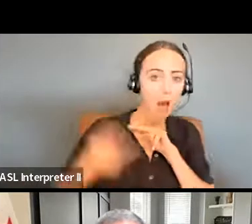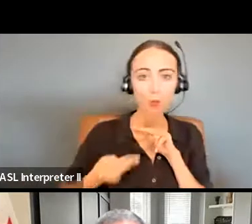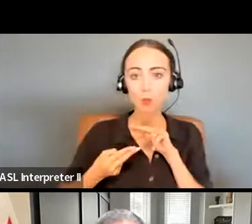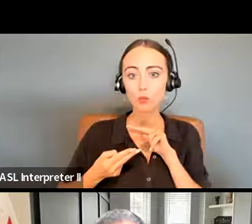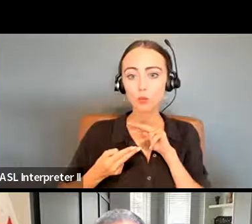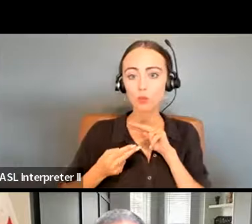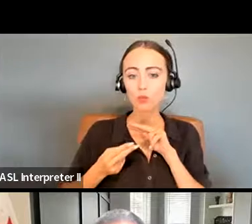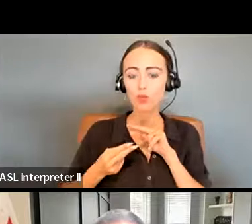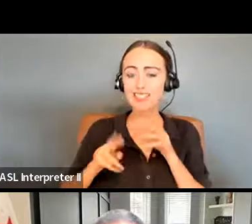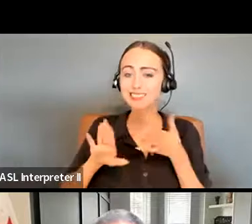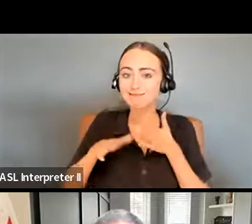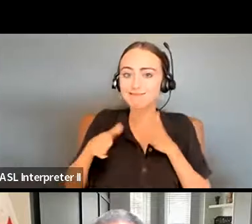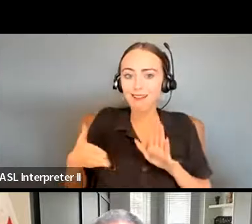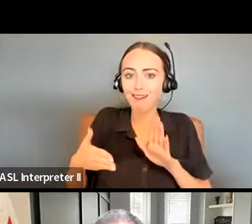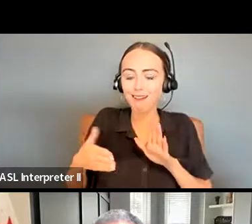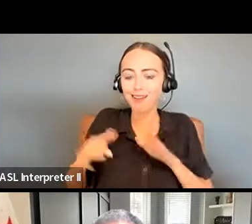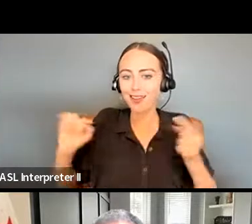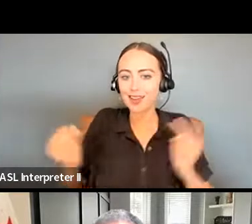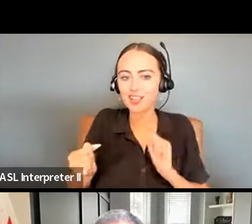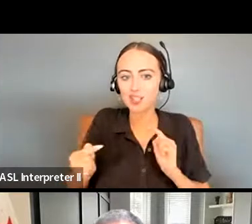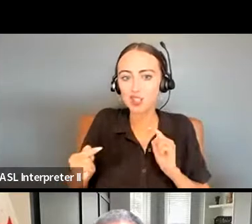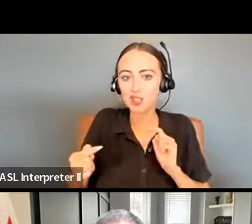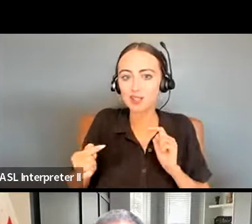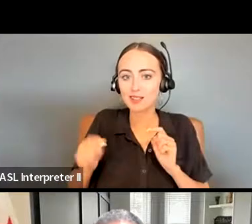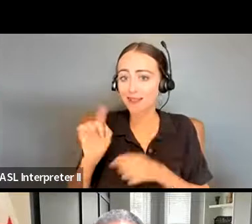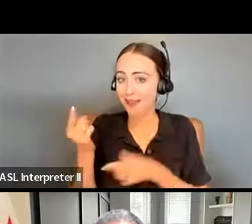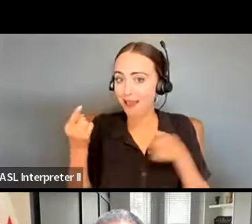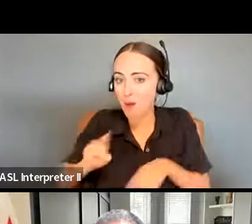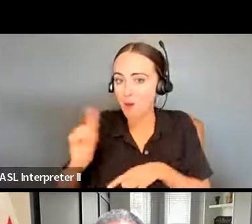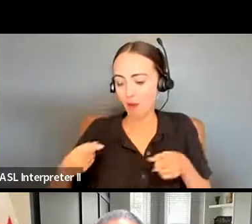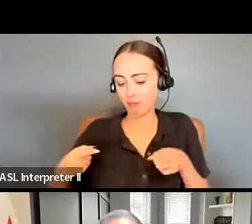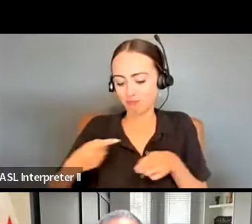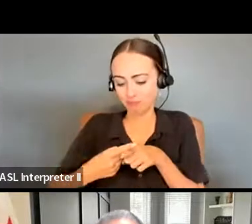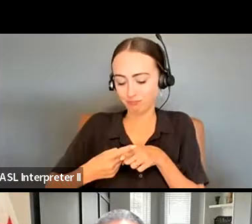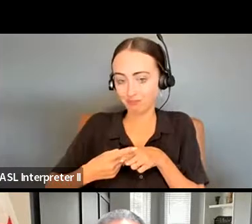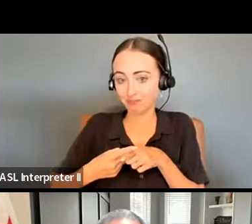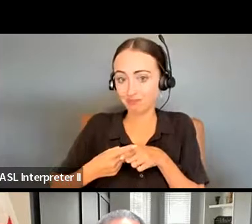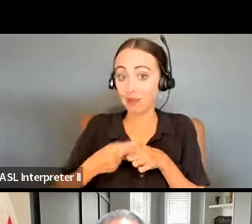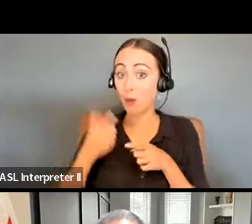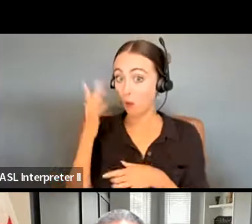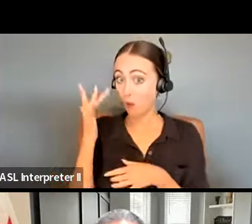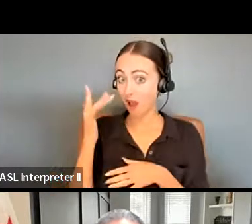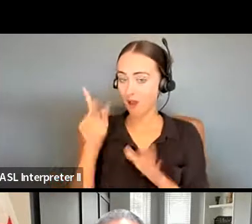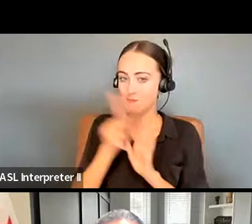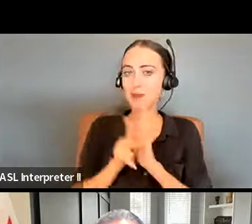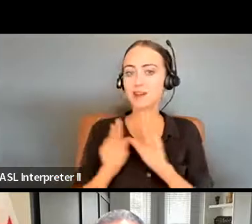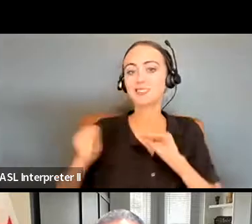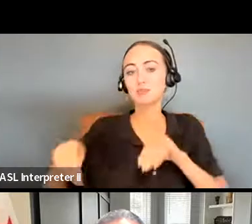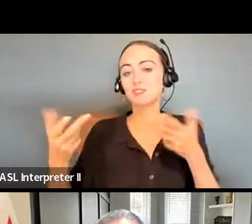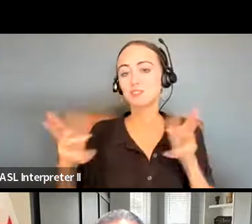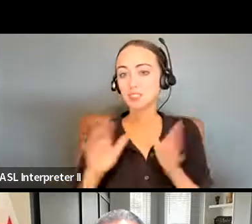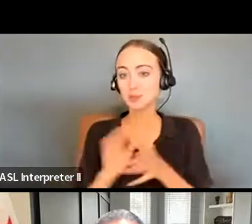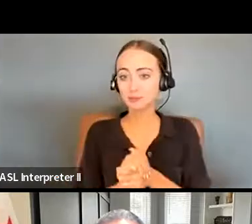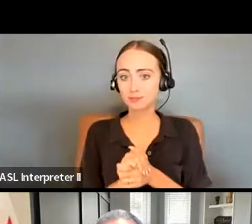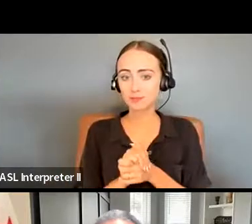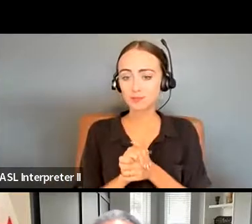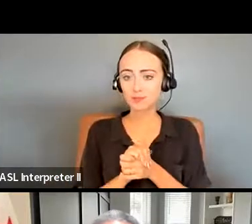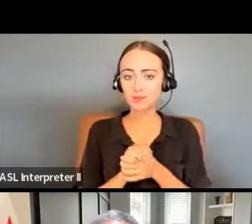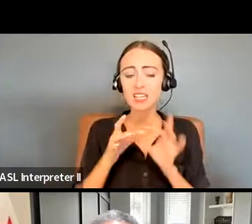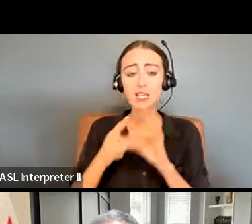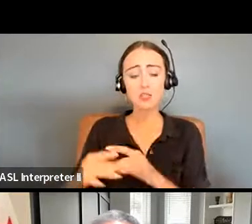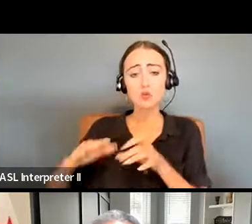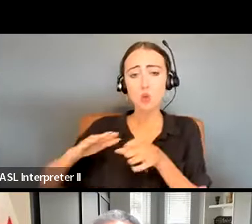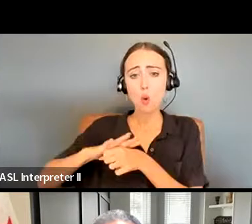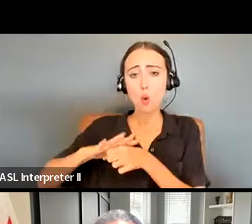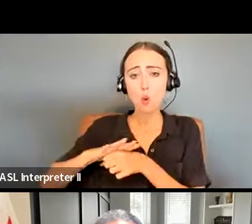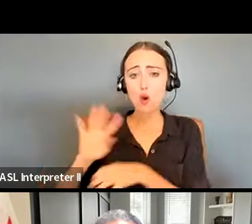the fatalities and injuries at intersections after this was introduced. And with respect to, for example, Ward 4,